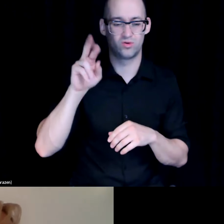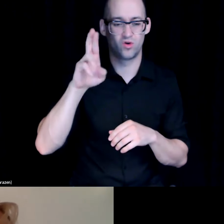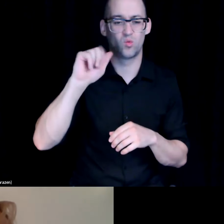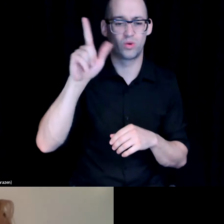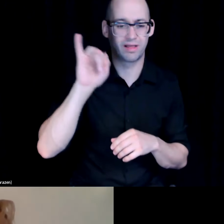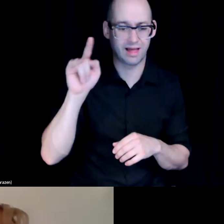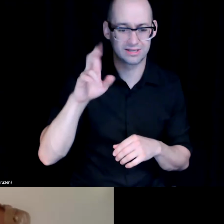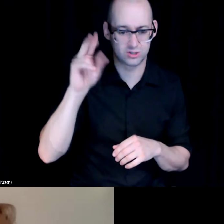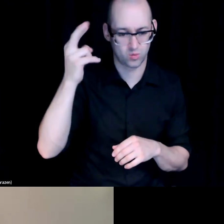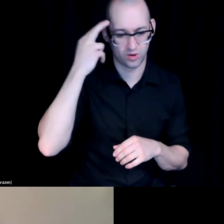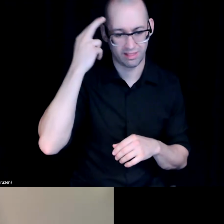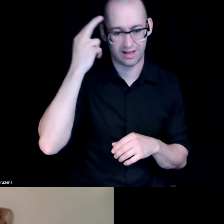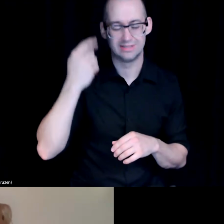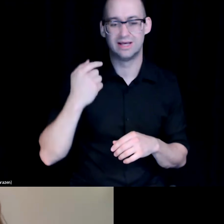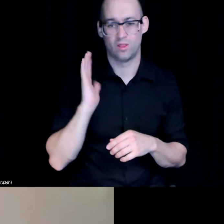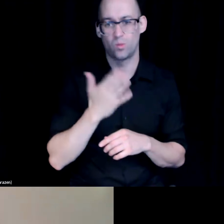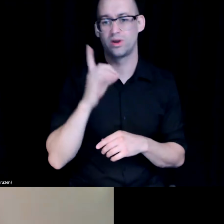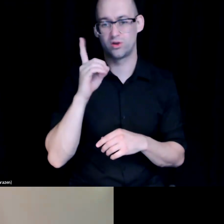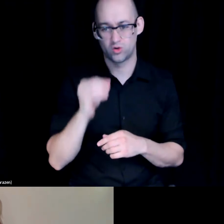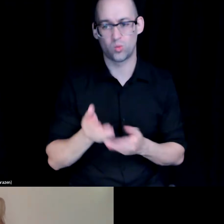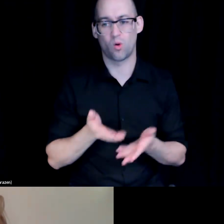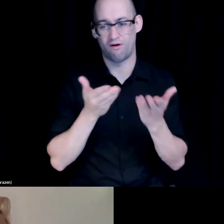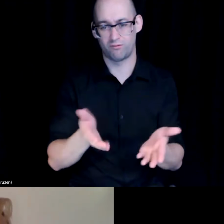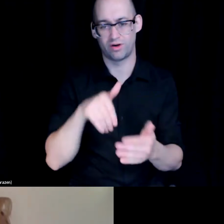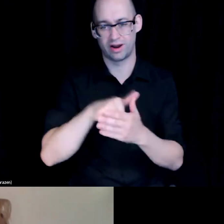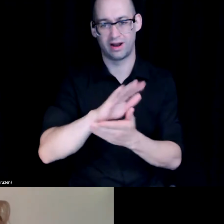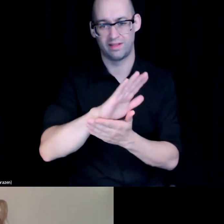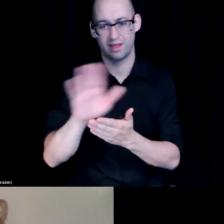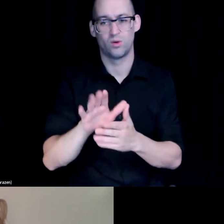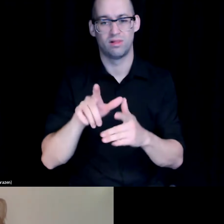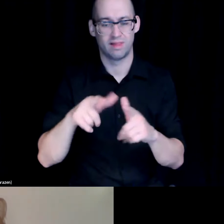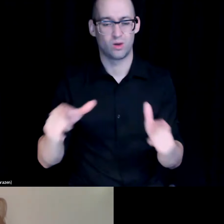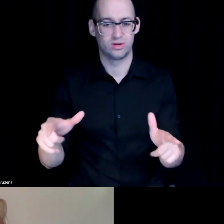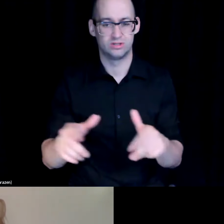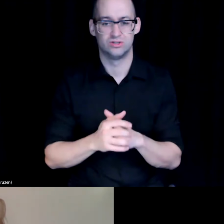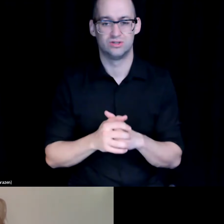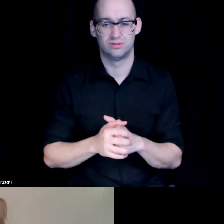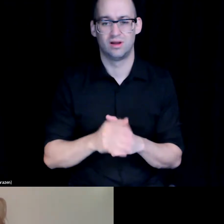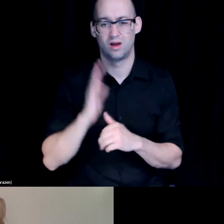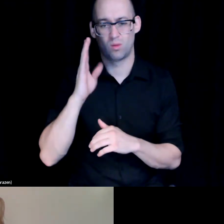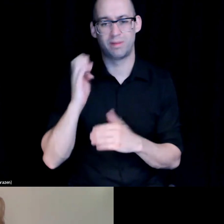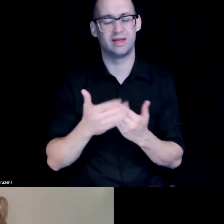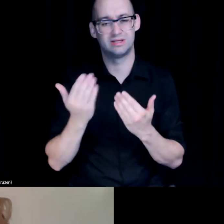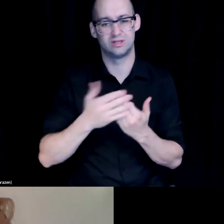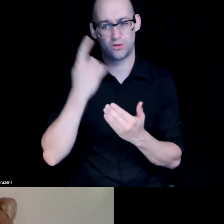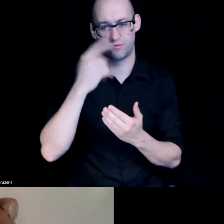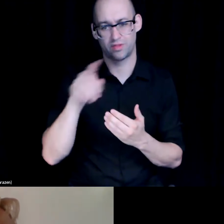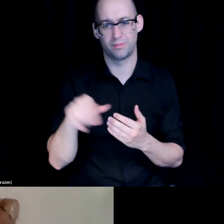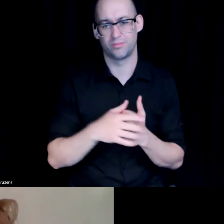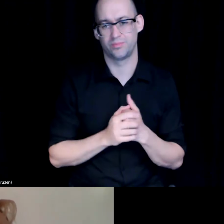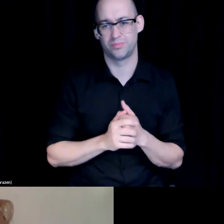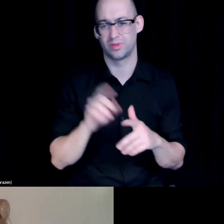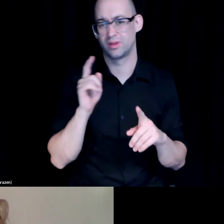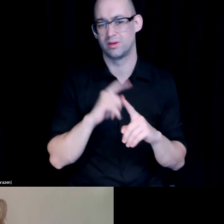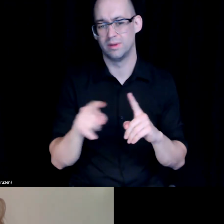know we'll offer it in Spanish, they're like, yes, that would be great. It'll just be easier for them to retain the information. And